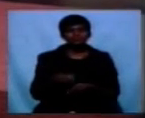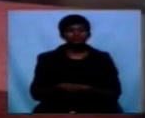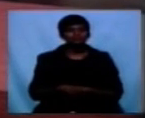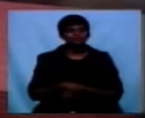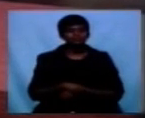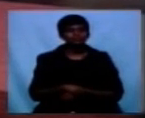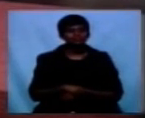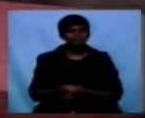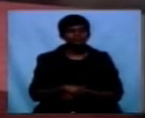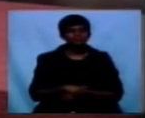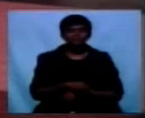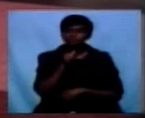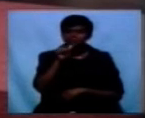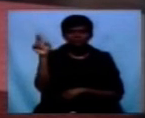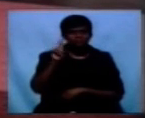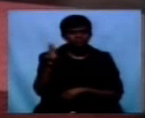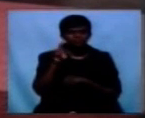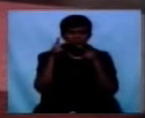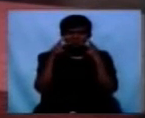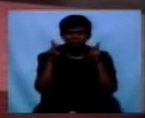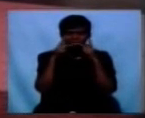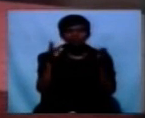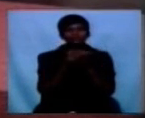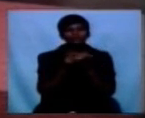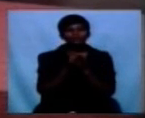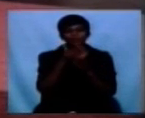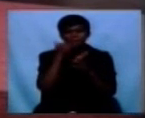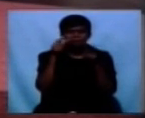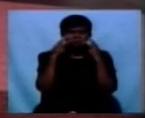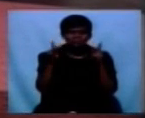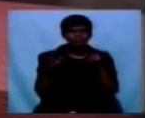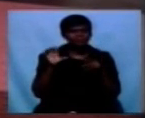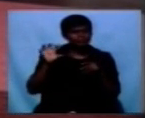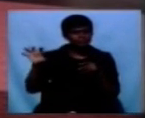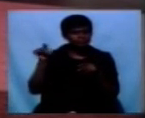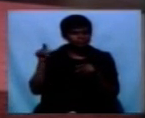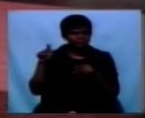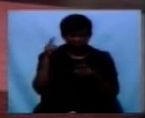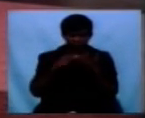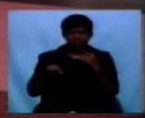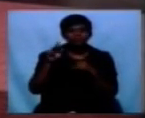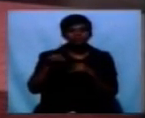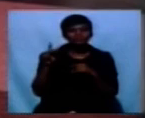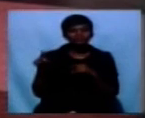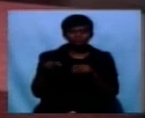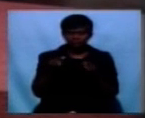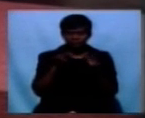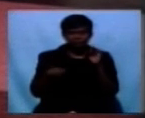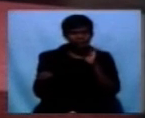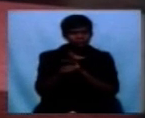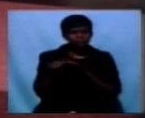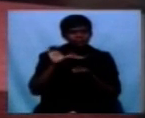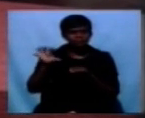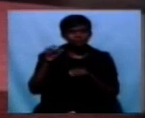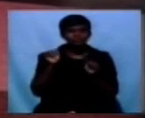Don't get involved. Don't use public funds. Let the private sector take it up. This is a very busy road. And what is PPP? The private sector can build this road. No, I